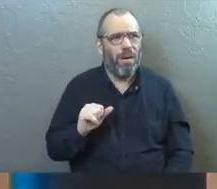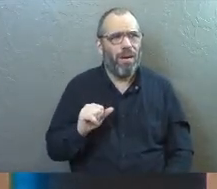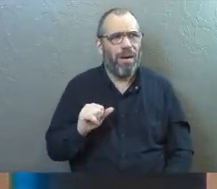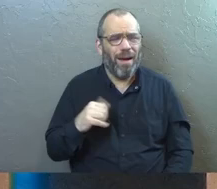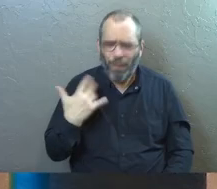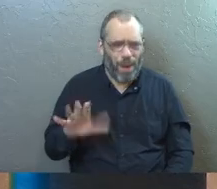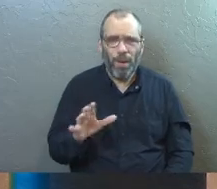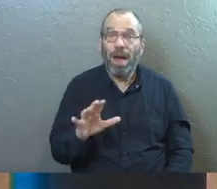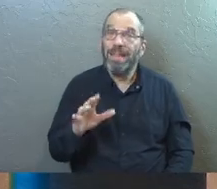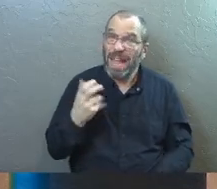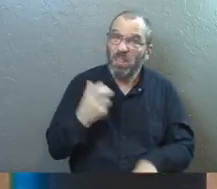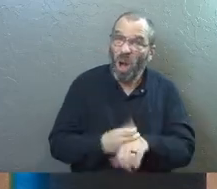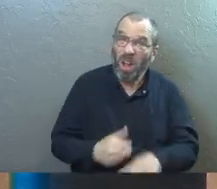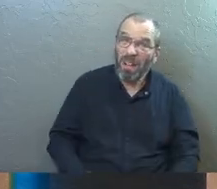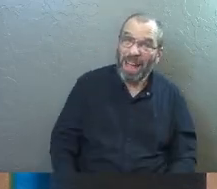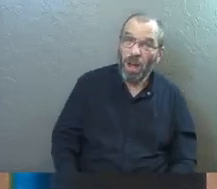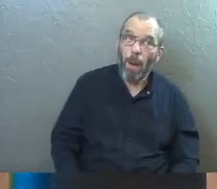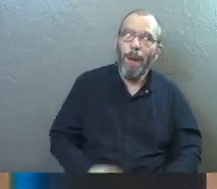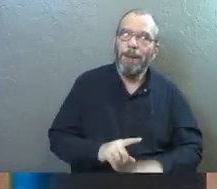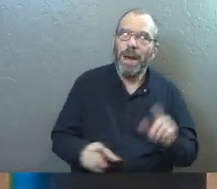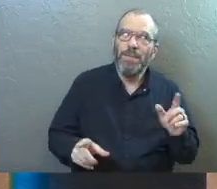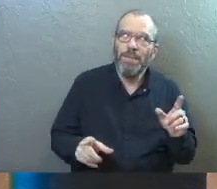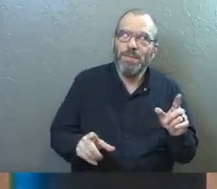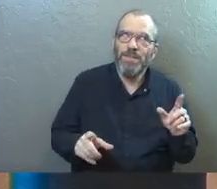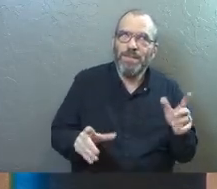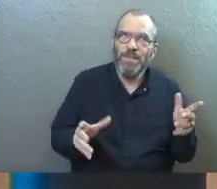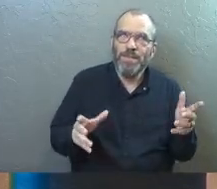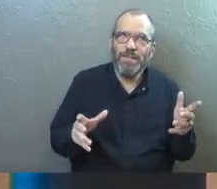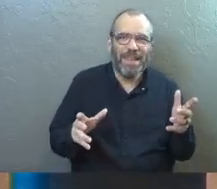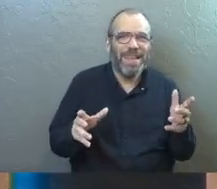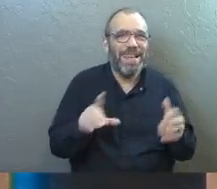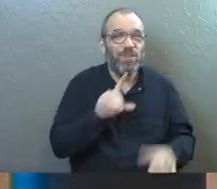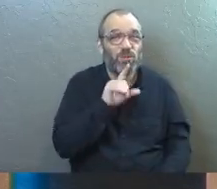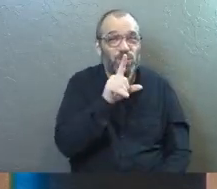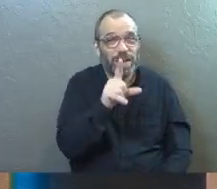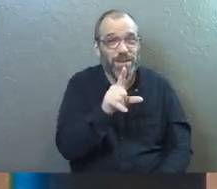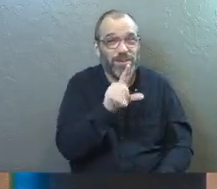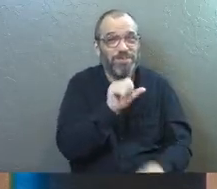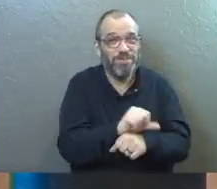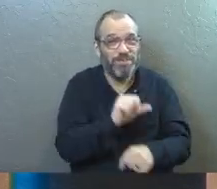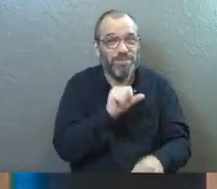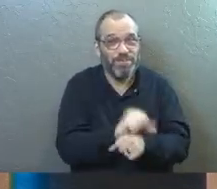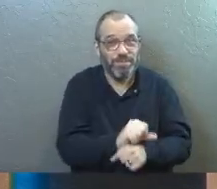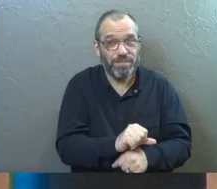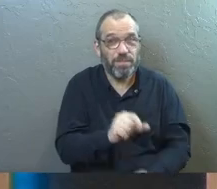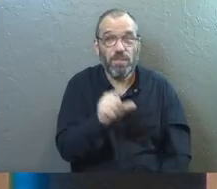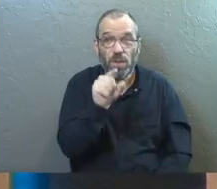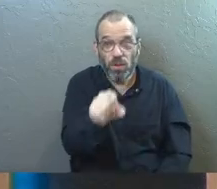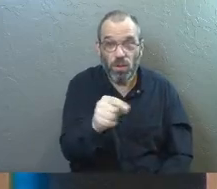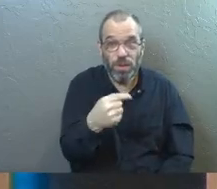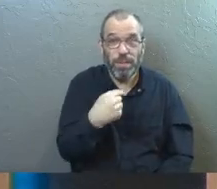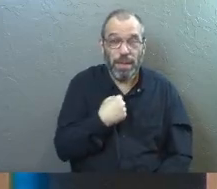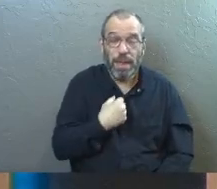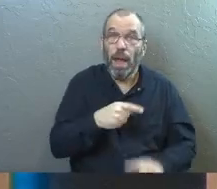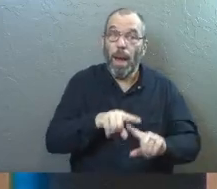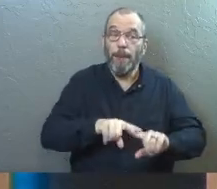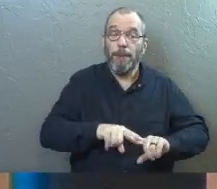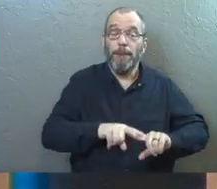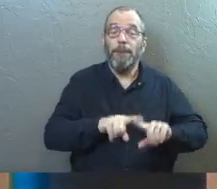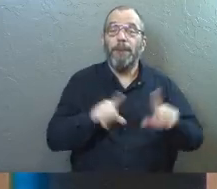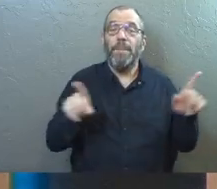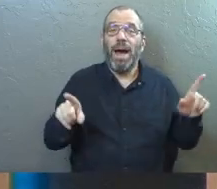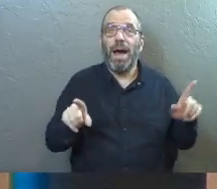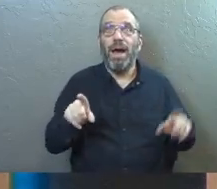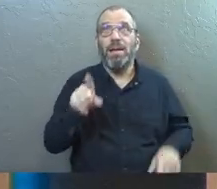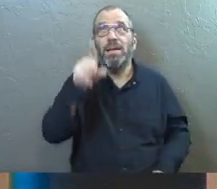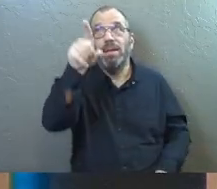It's very hard. But it's so very real, because here's the truth. We are those people, and yet you